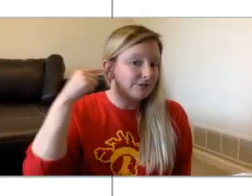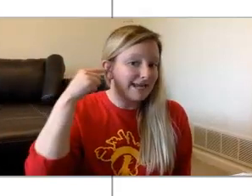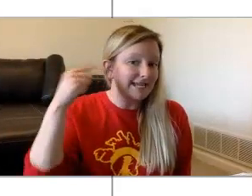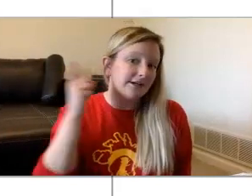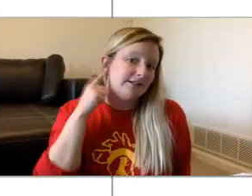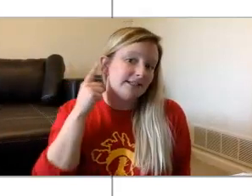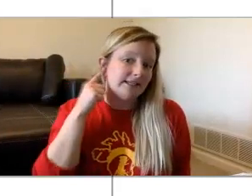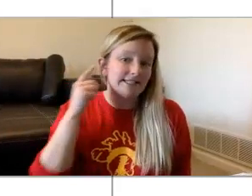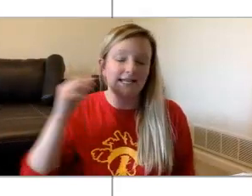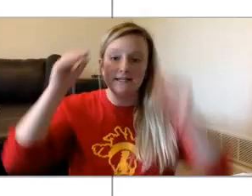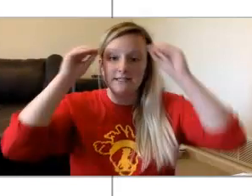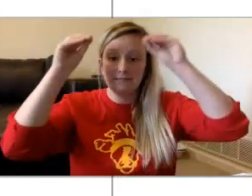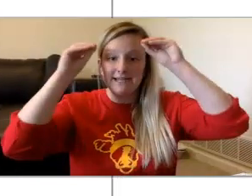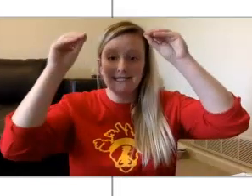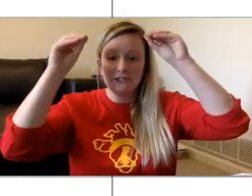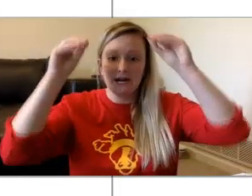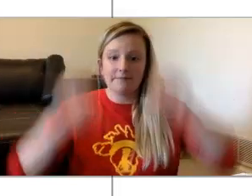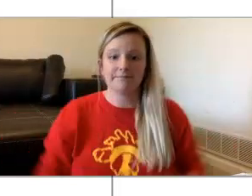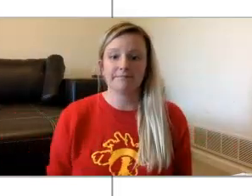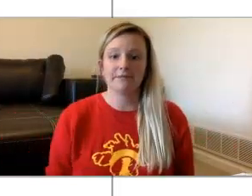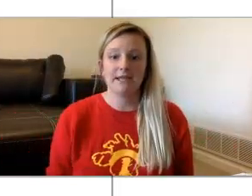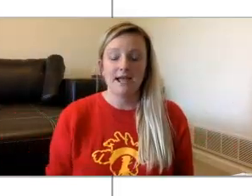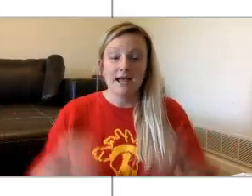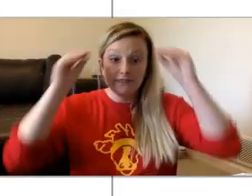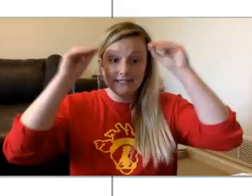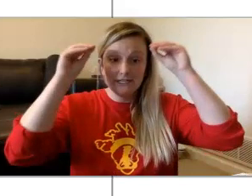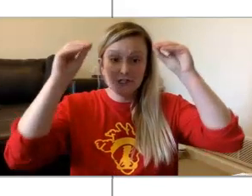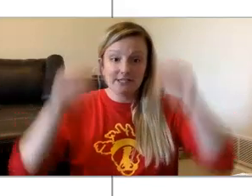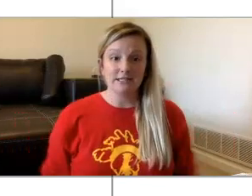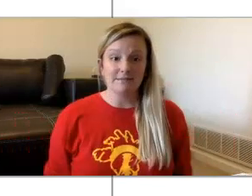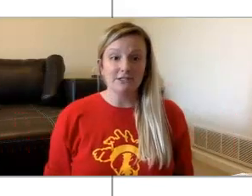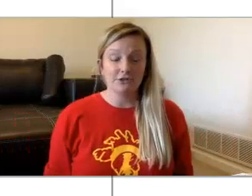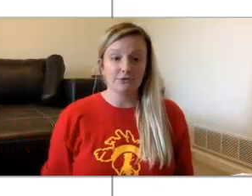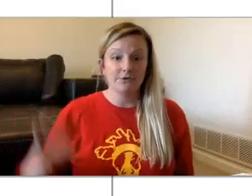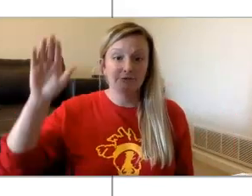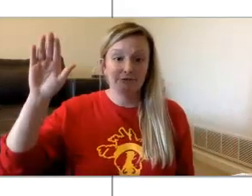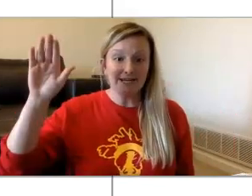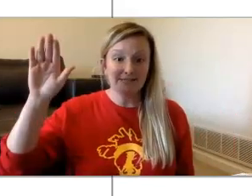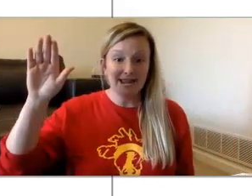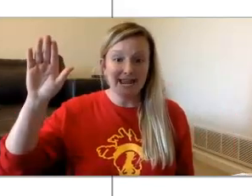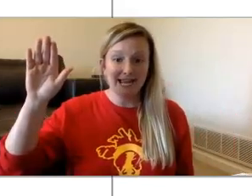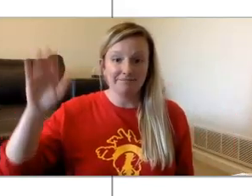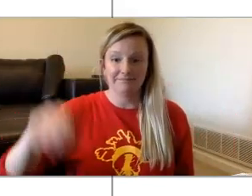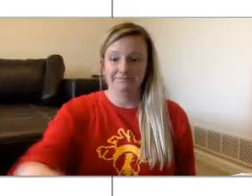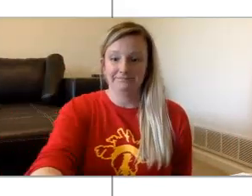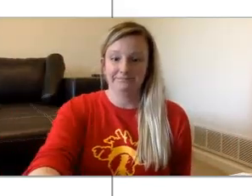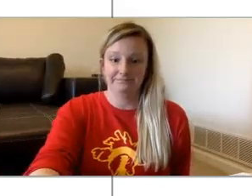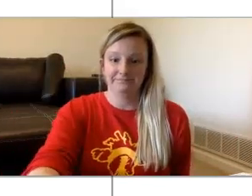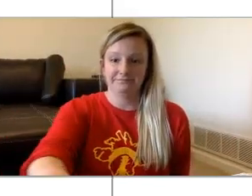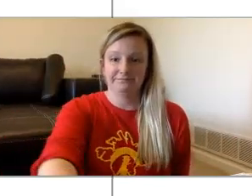I use my ear to listen to my teacher. The teacher tells me to raise my hand.